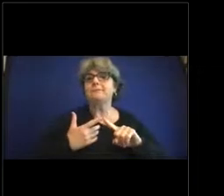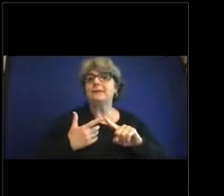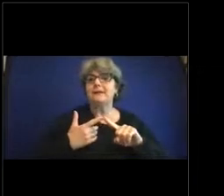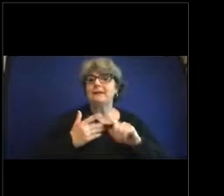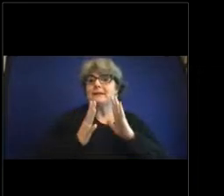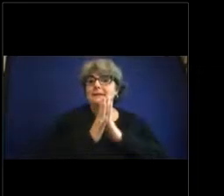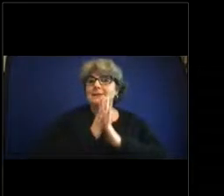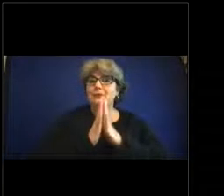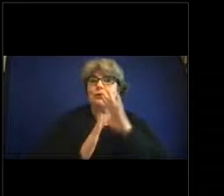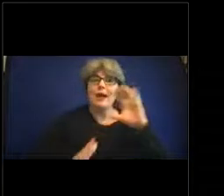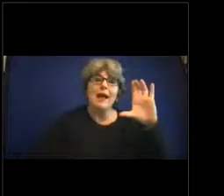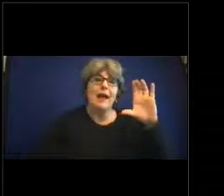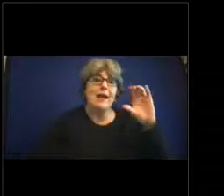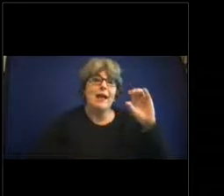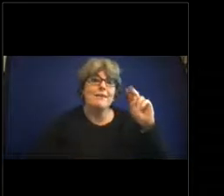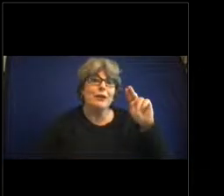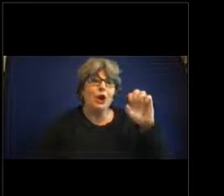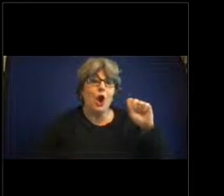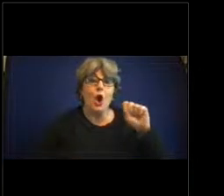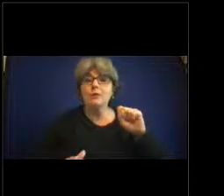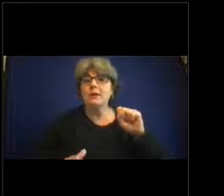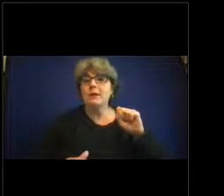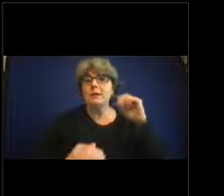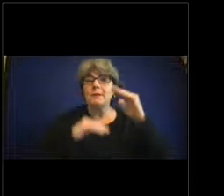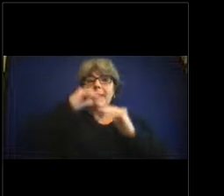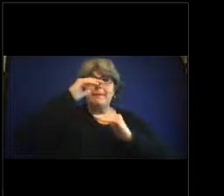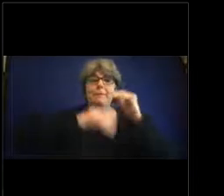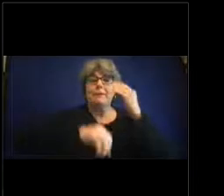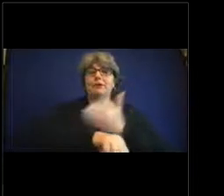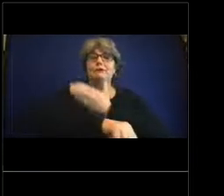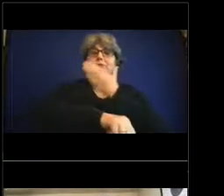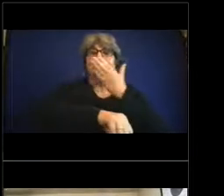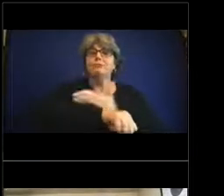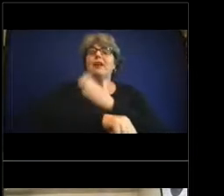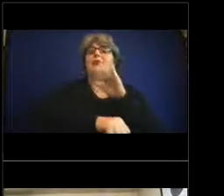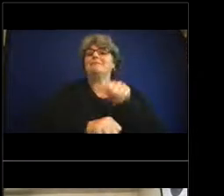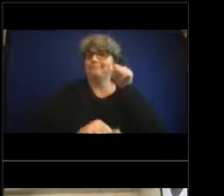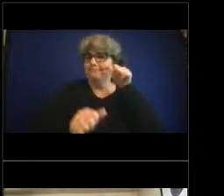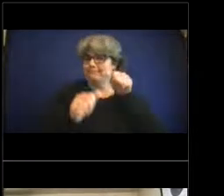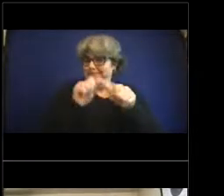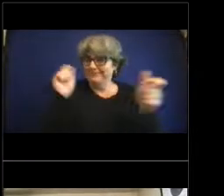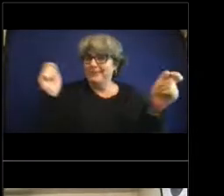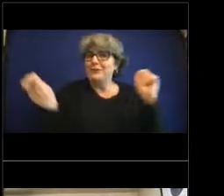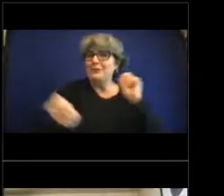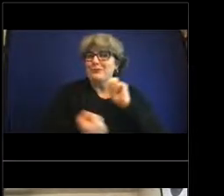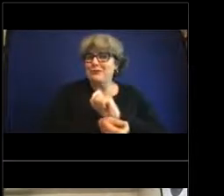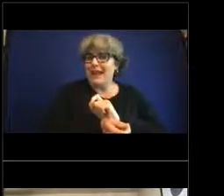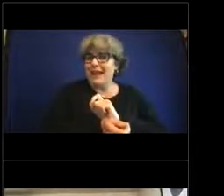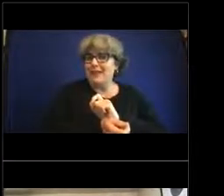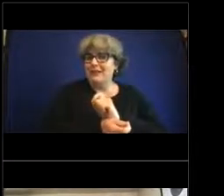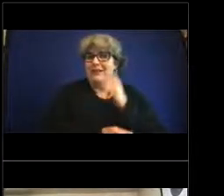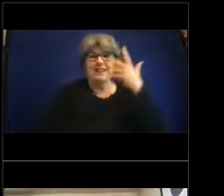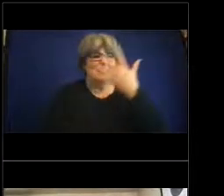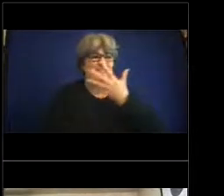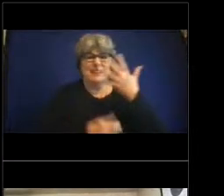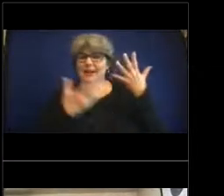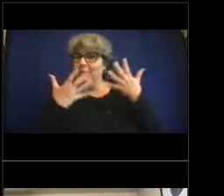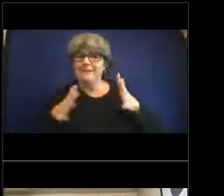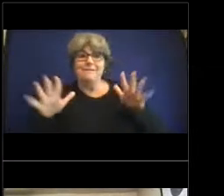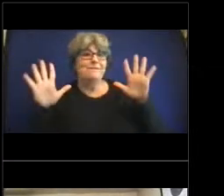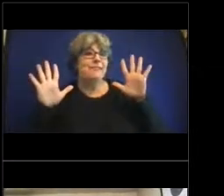traffic cones and maybe a building under construction, and that reminds me of change. It doesn't look completed yet,